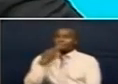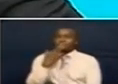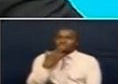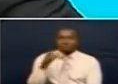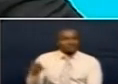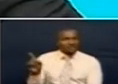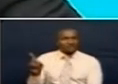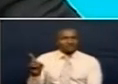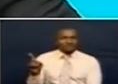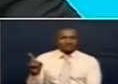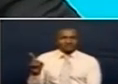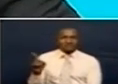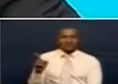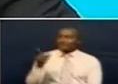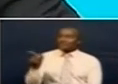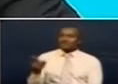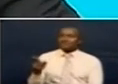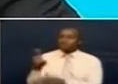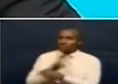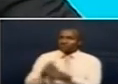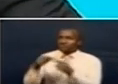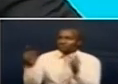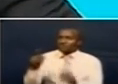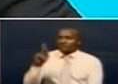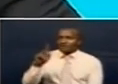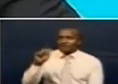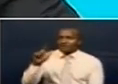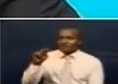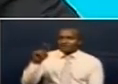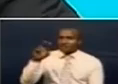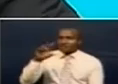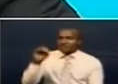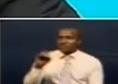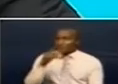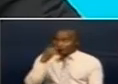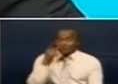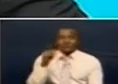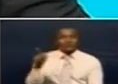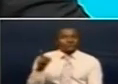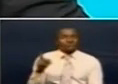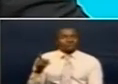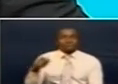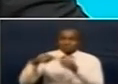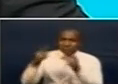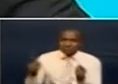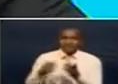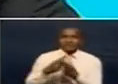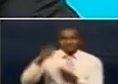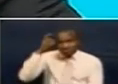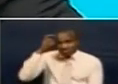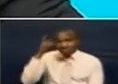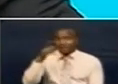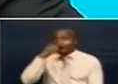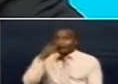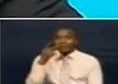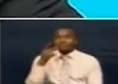himself, it has been used against people like Kalonzo Musyoka. You disagree with that corner, you are a demon. Kalonzo Musyoka